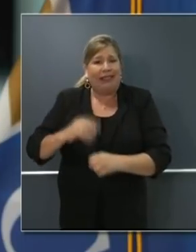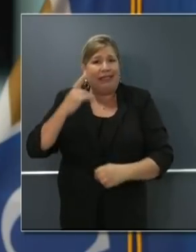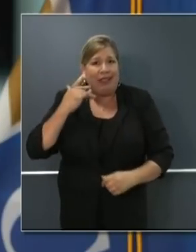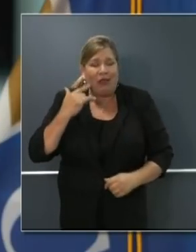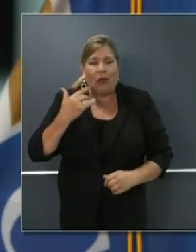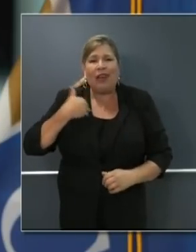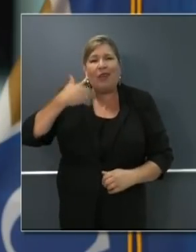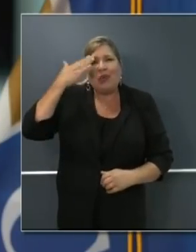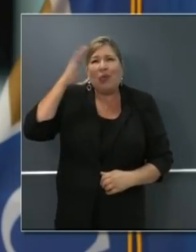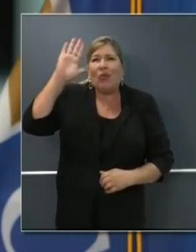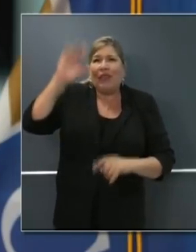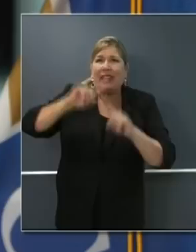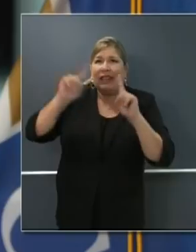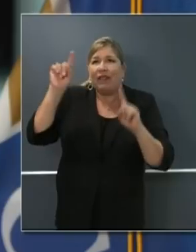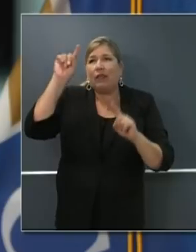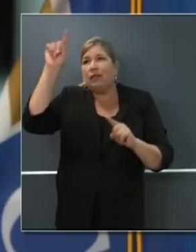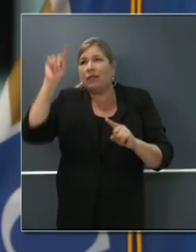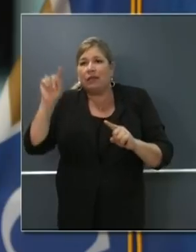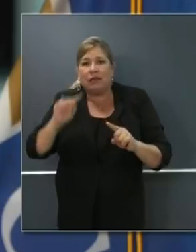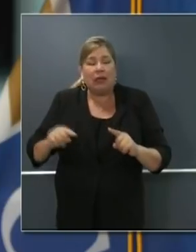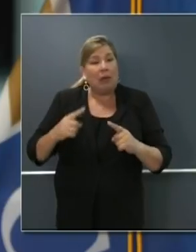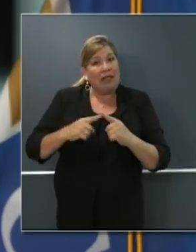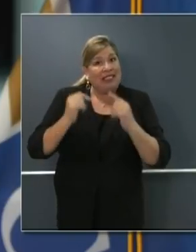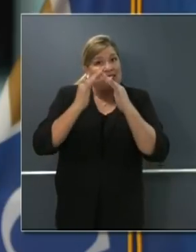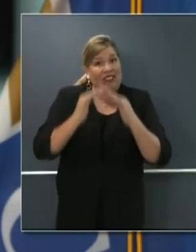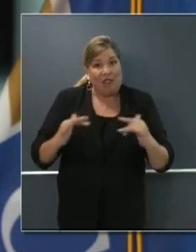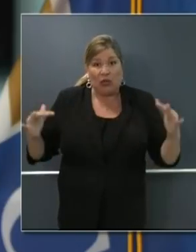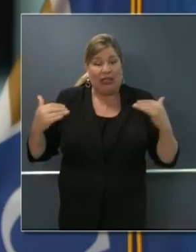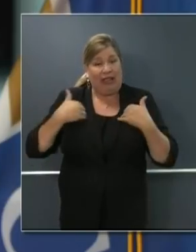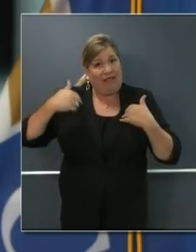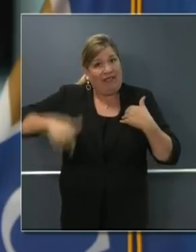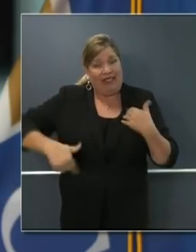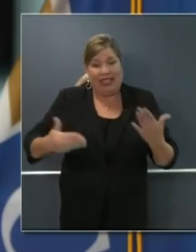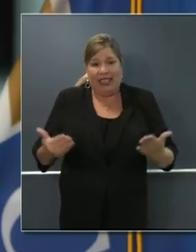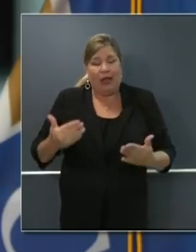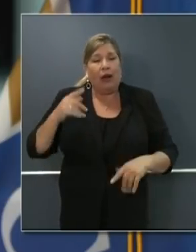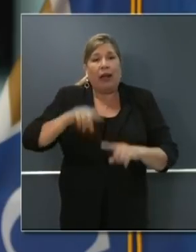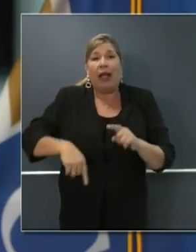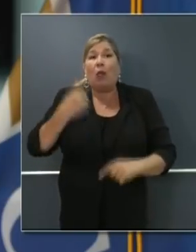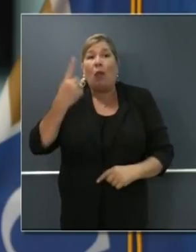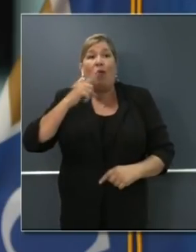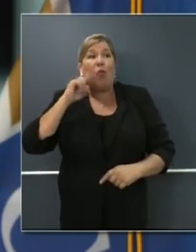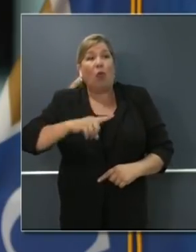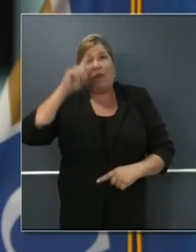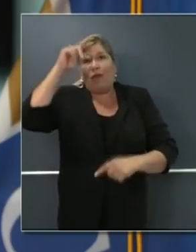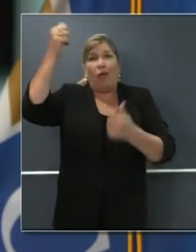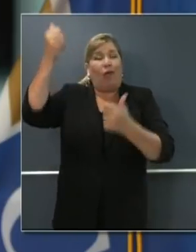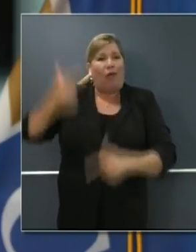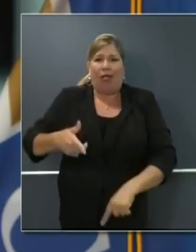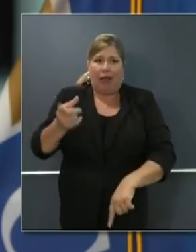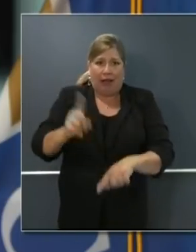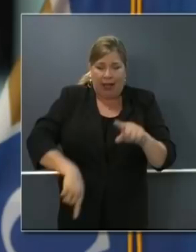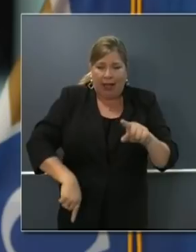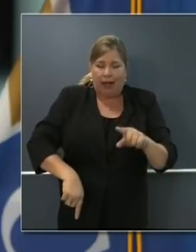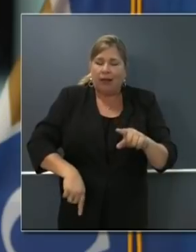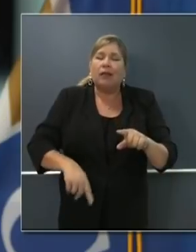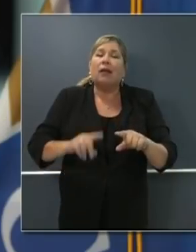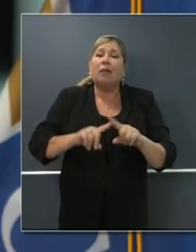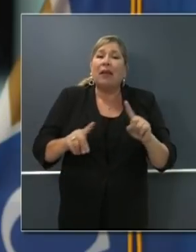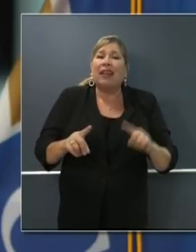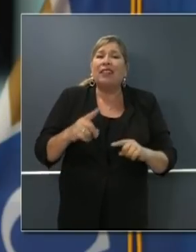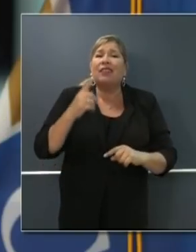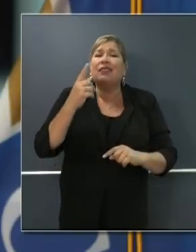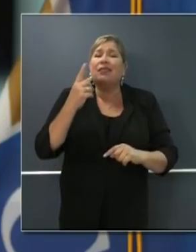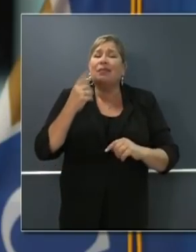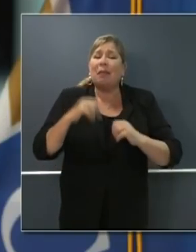the nuances and the diversity in this state. We do not adopt a one-size-fits-all, but there are basic foundational principles